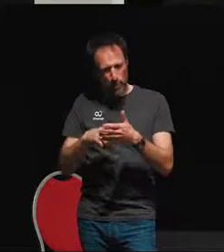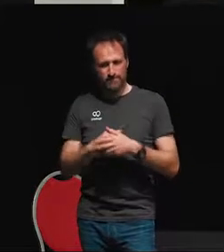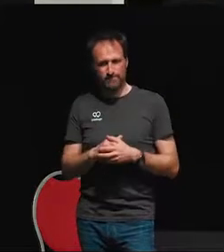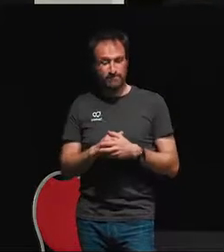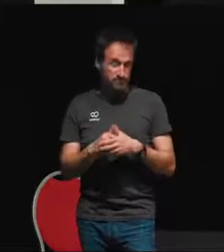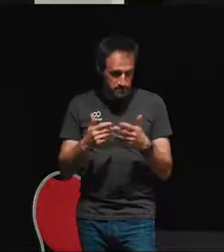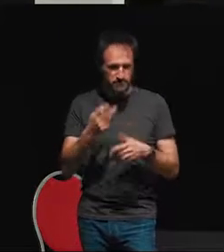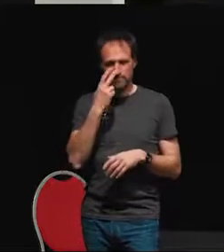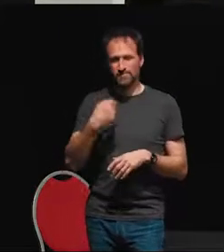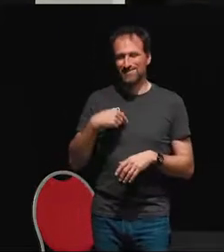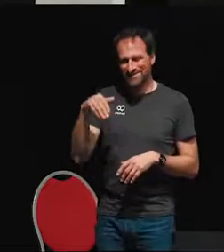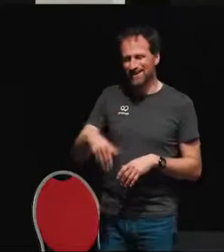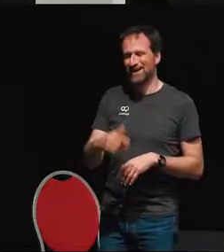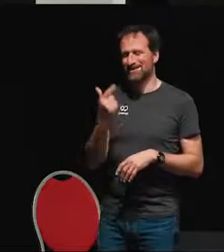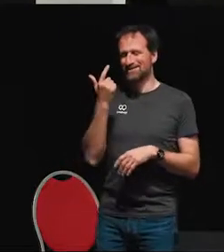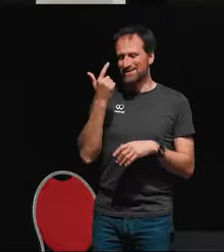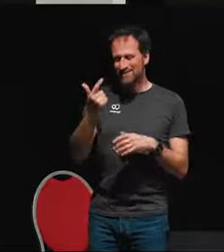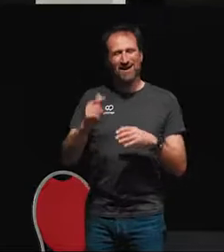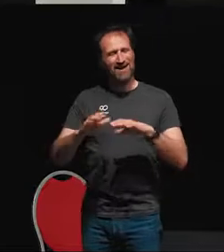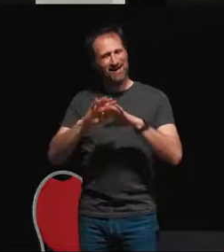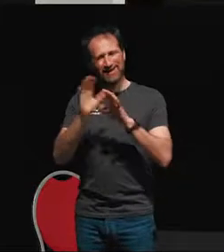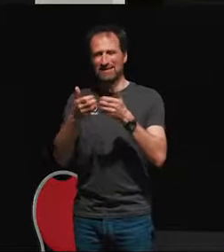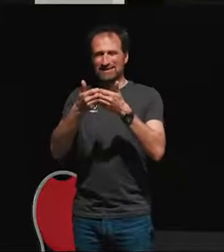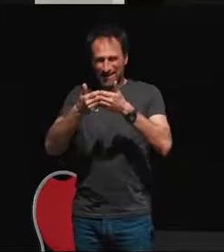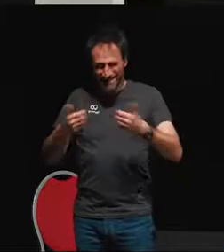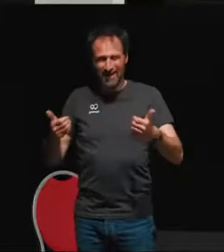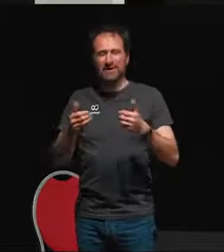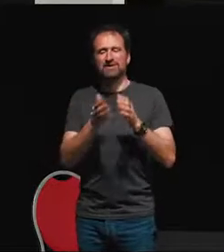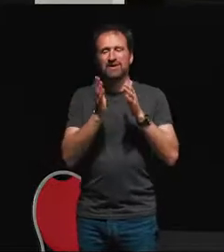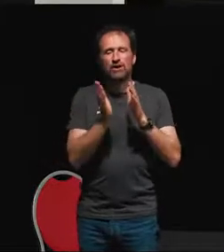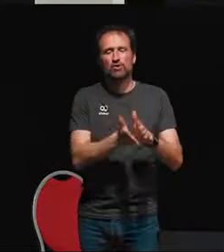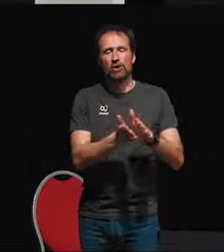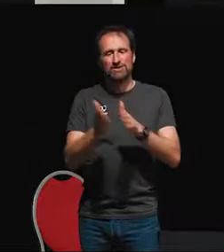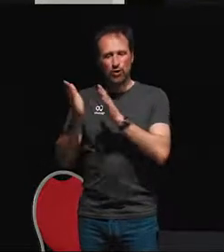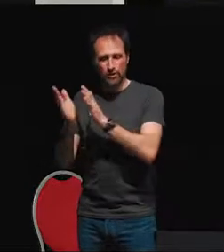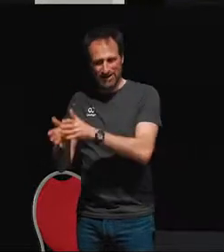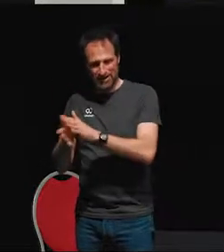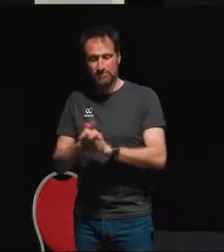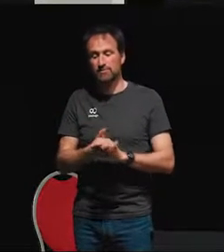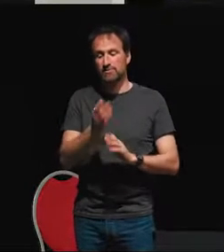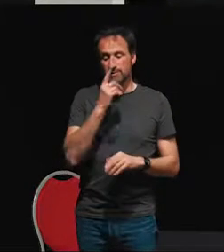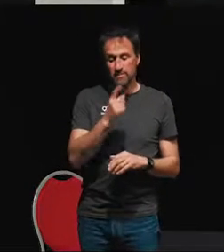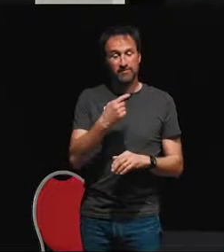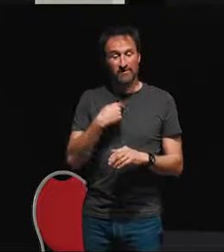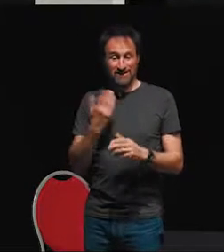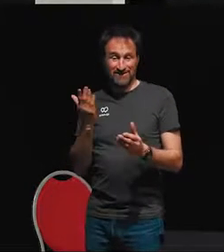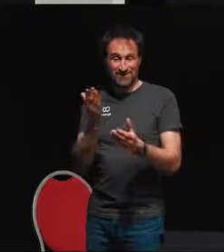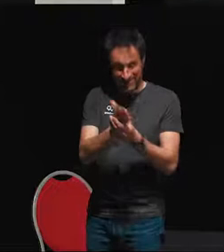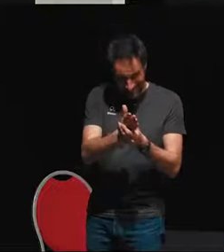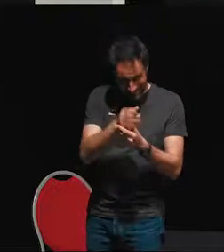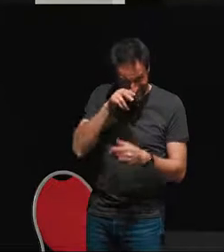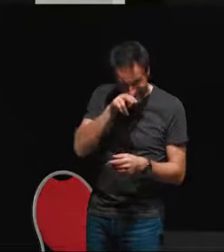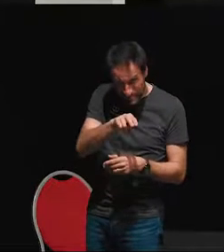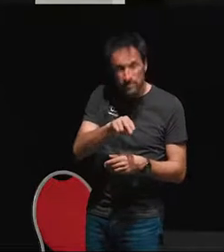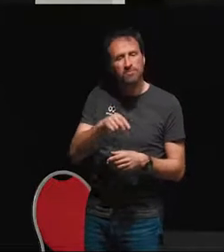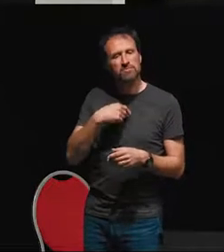that I have two totally separate repositories if I go into one of them you can see I have everything I think